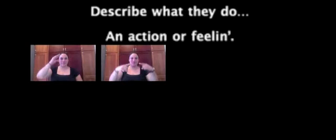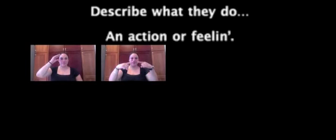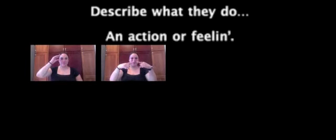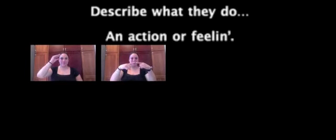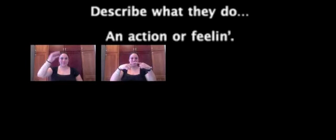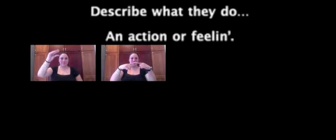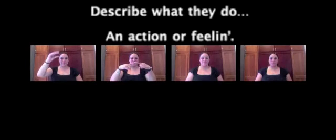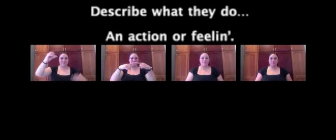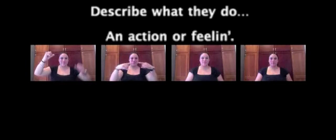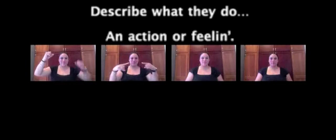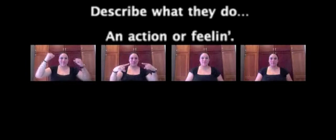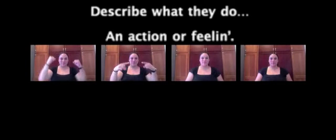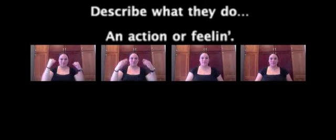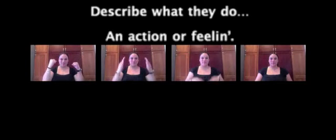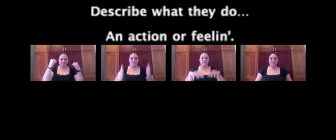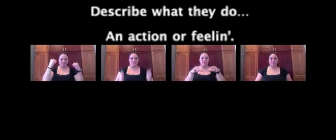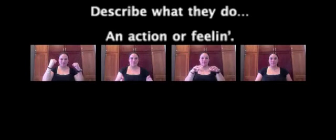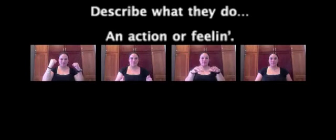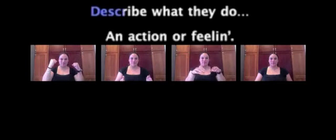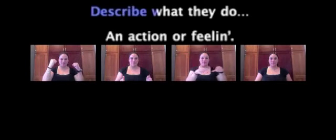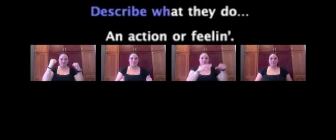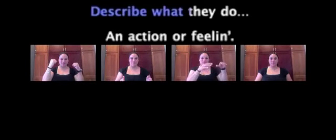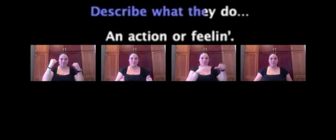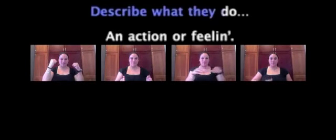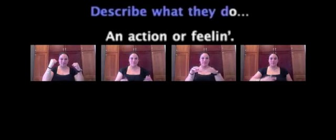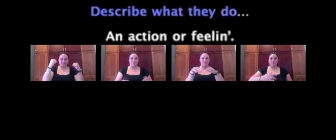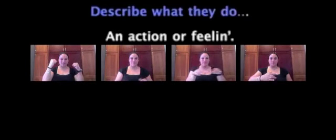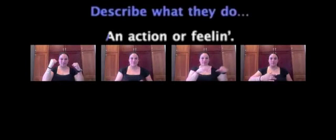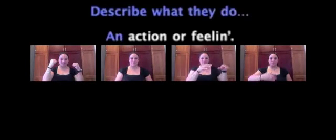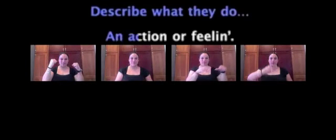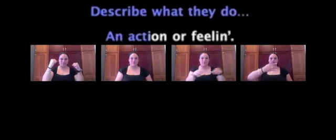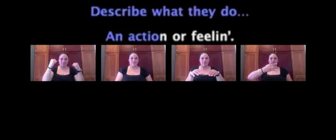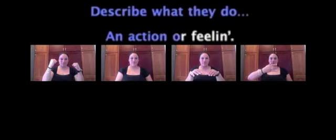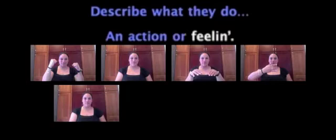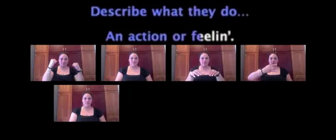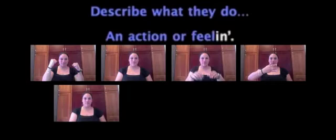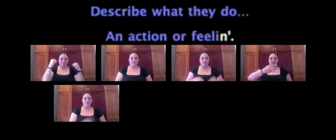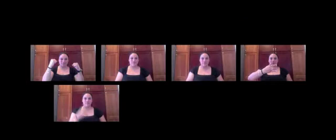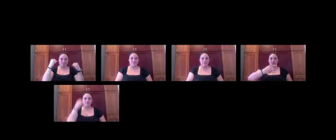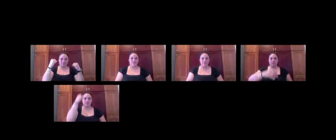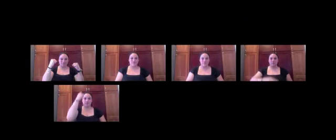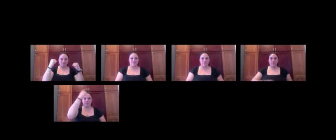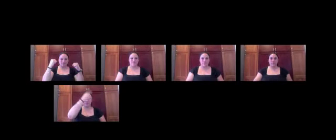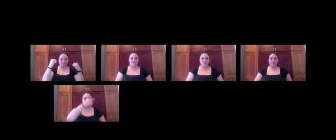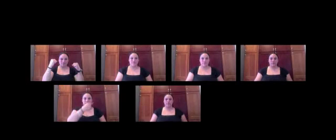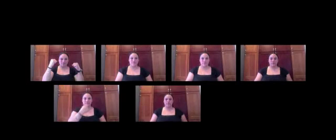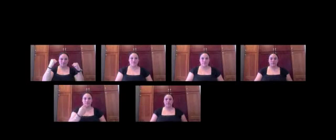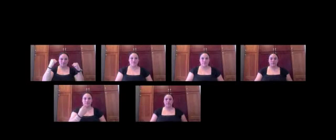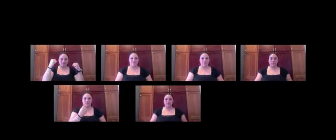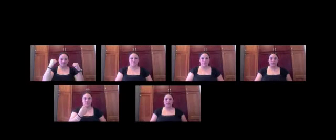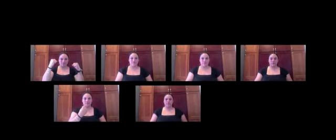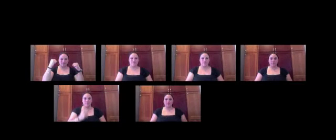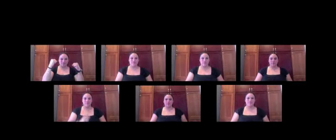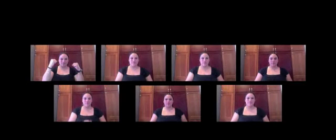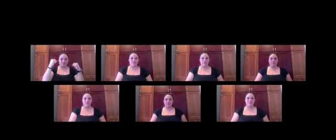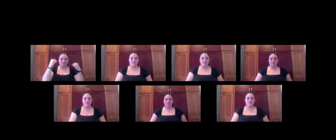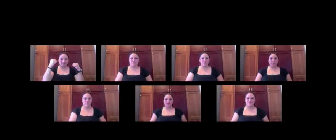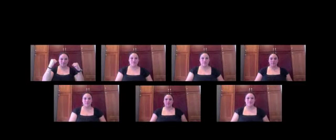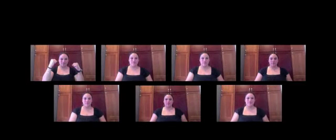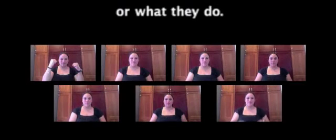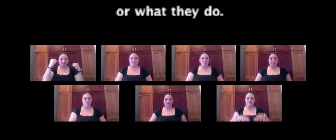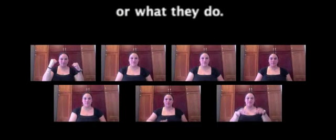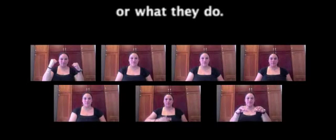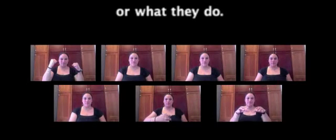When you want to talk about your favorite hero or villain, describe what they do, an action or feeling. Descriptors for appearances they just won't